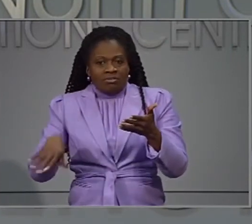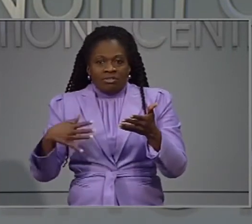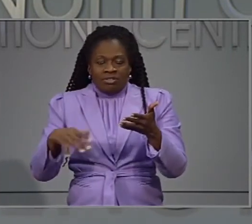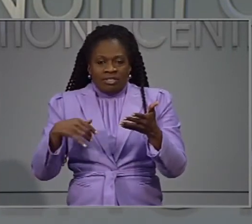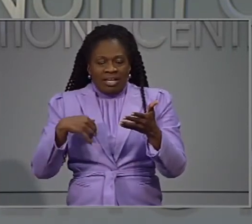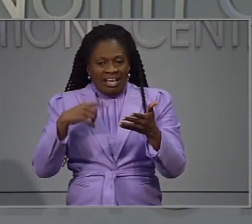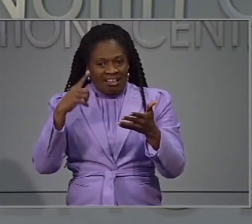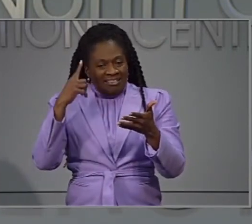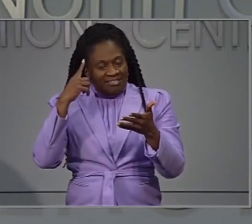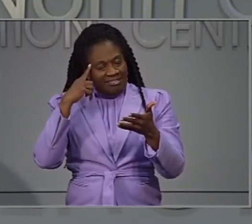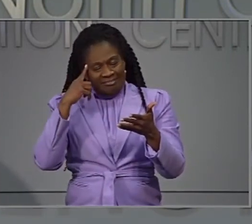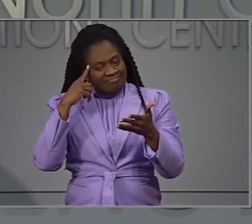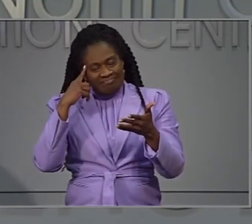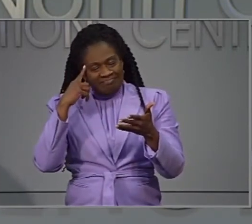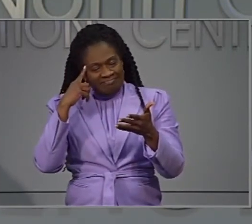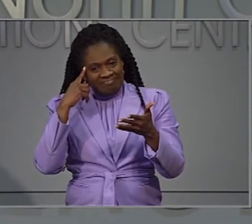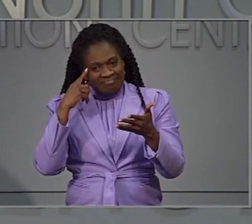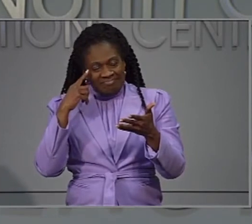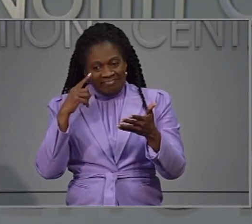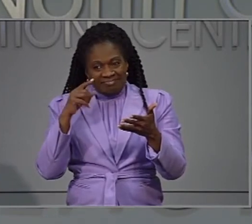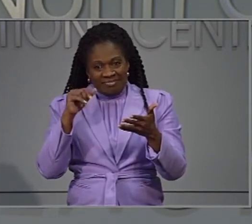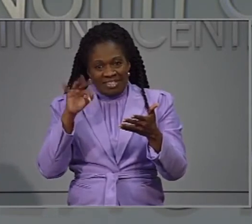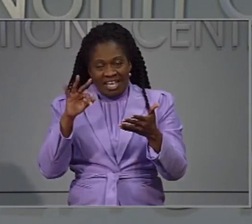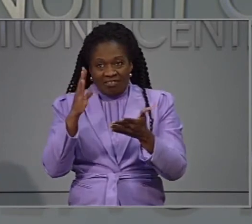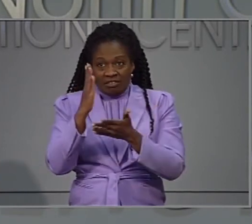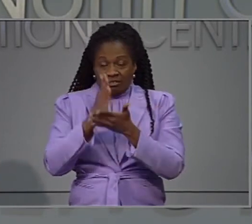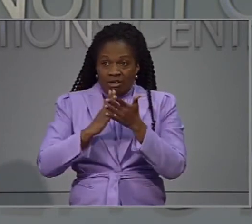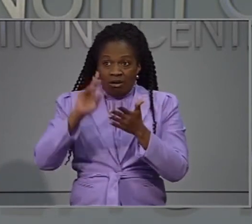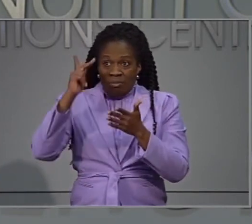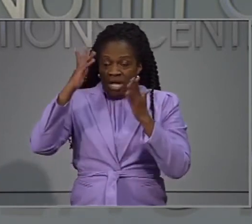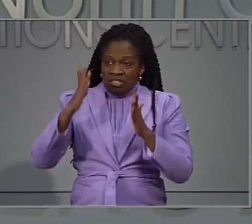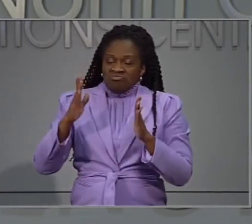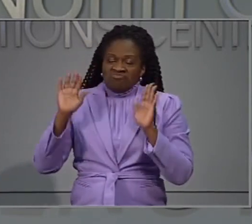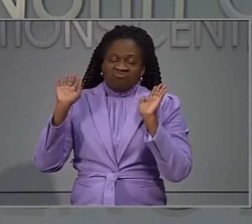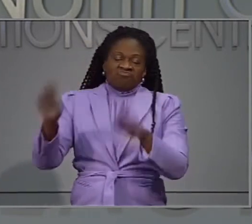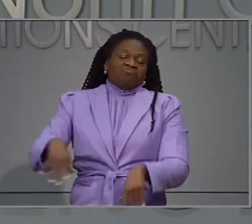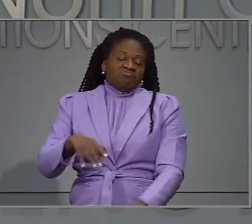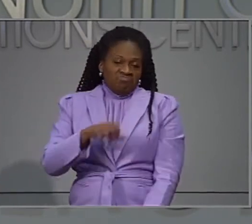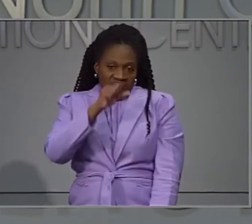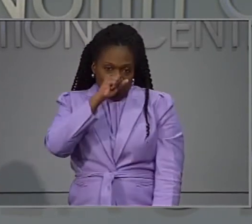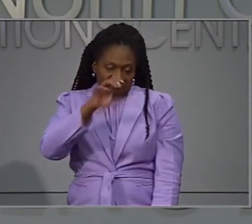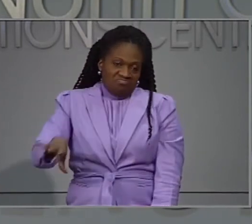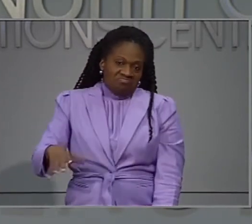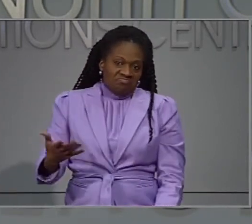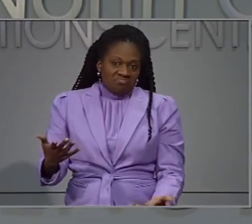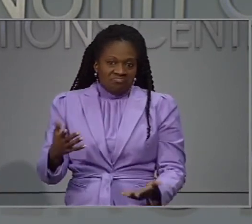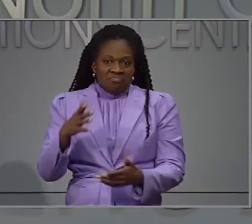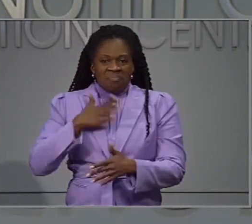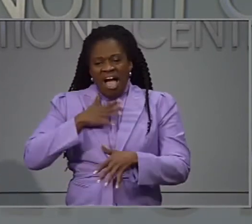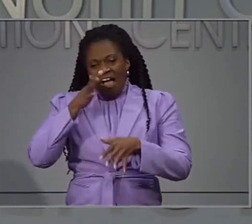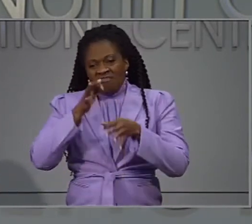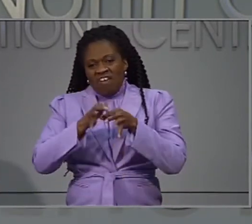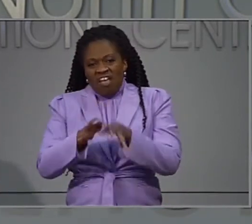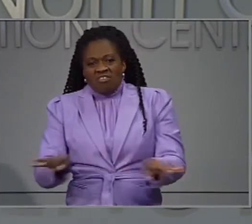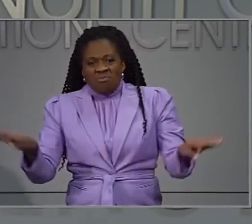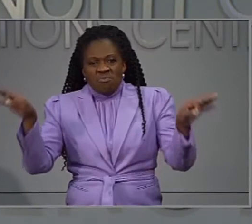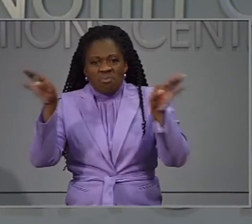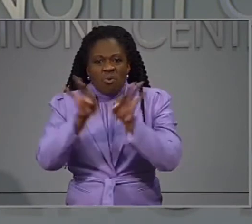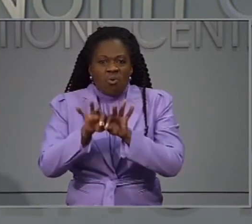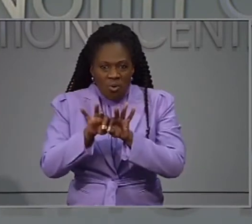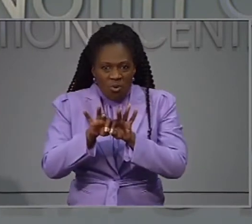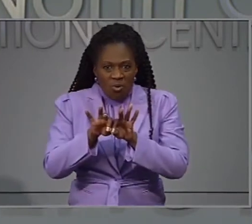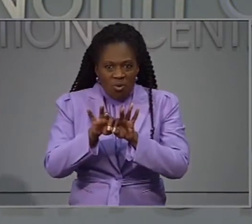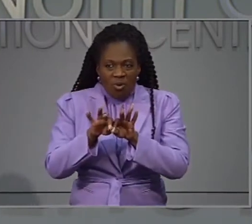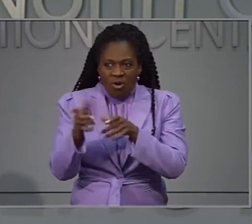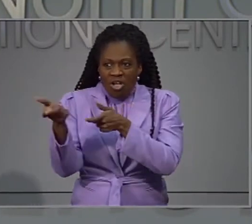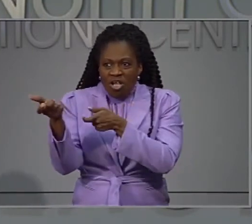irresponsible for some politicians to use faith to